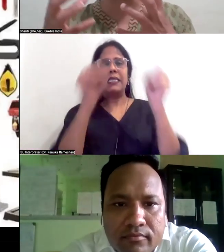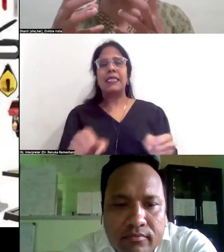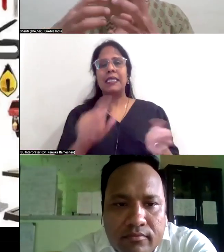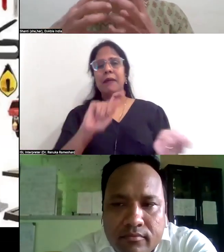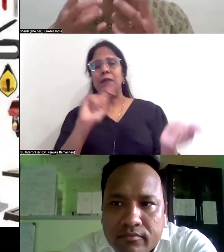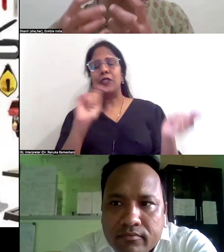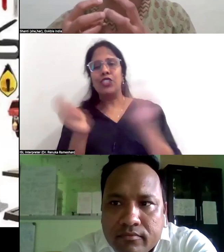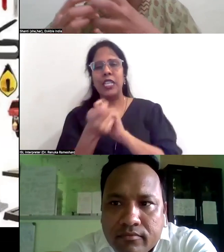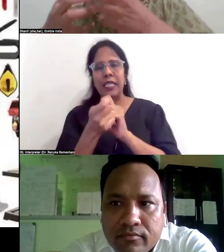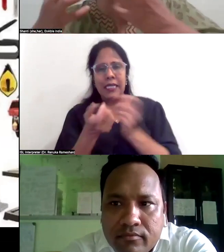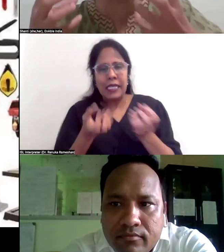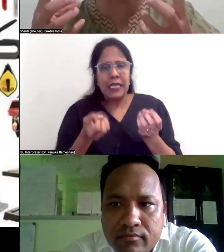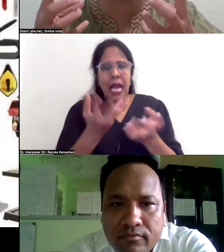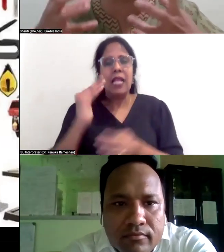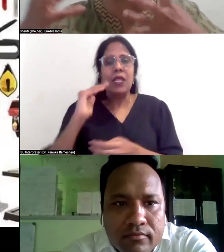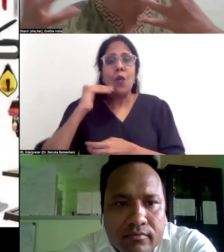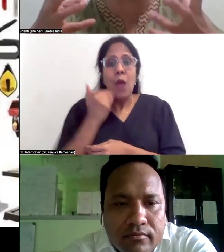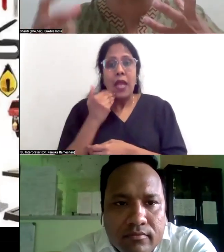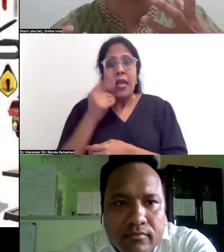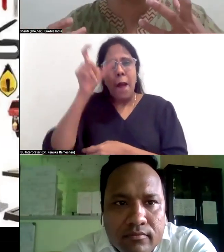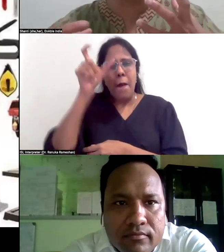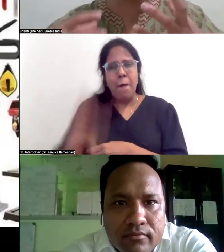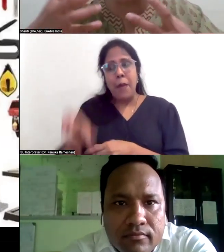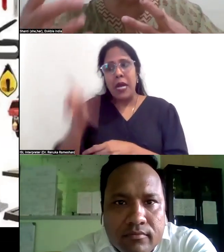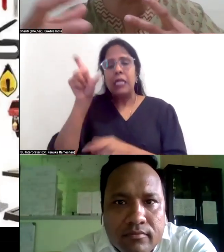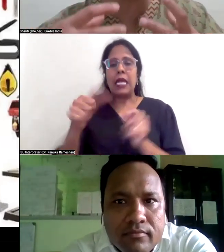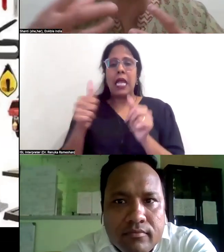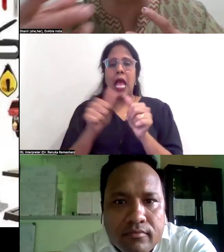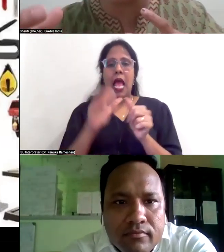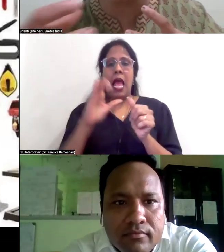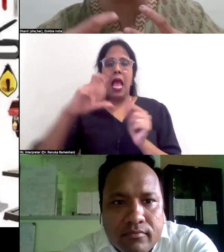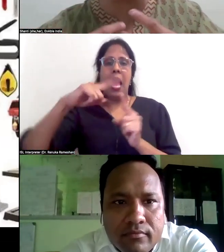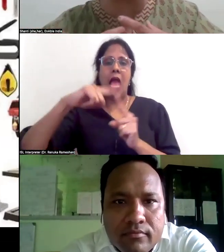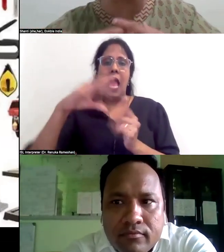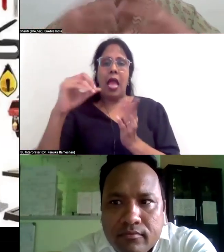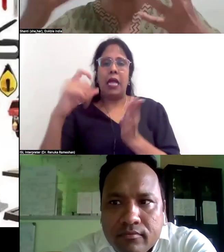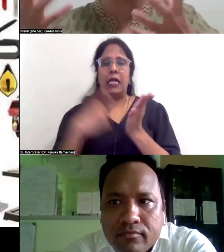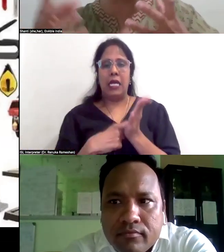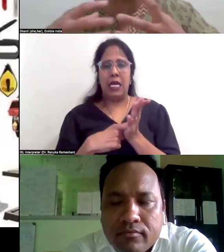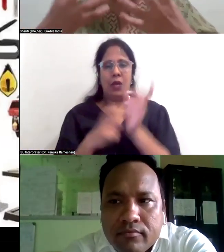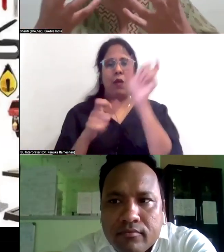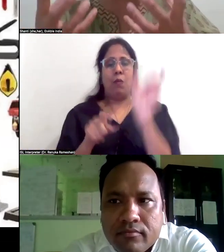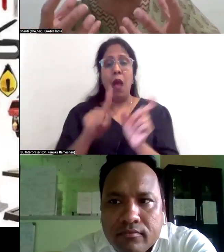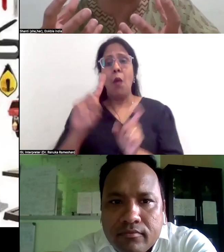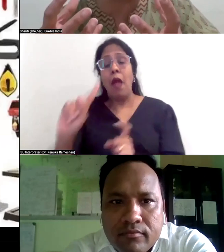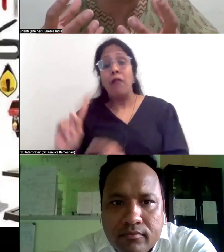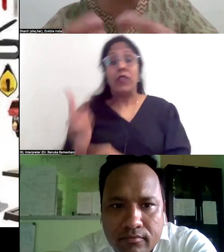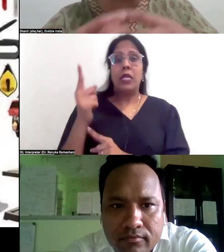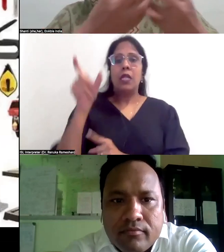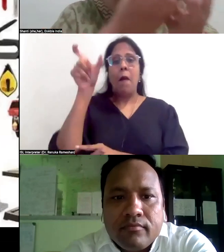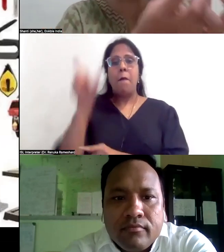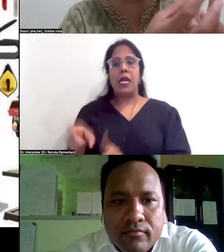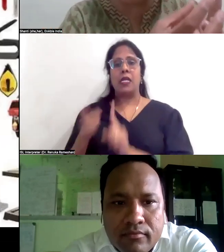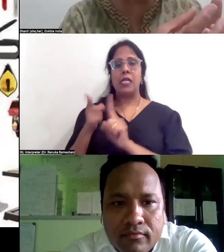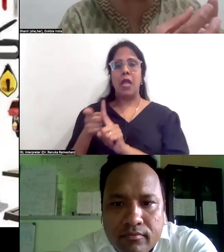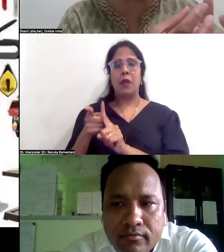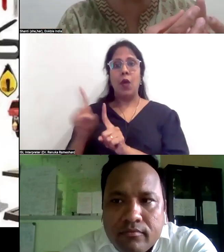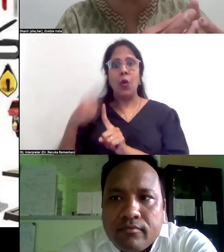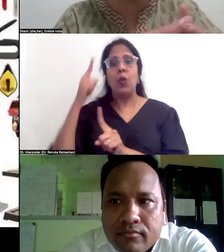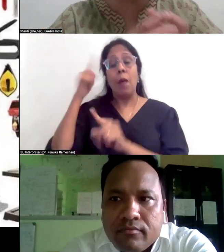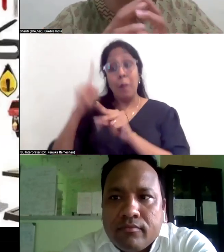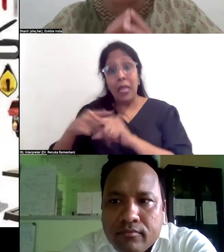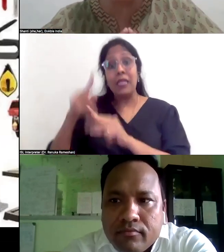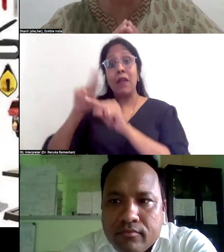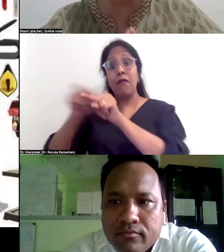the word actor. In systems change, we always use the word actors. So in this, Kamal is the primary or main actor along with his